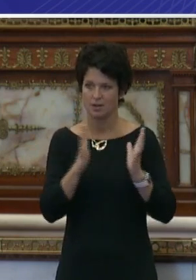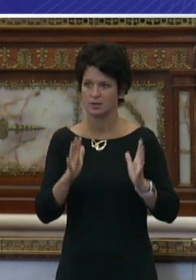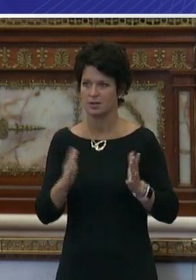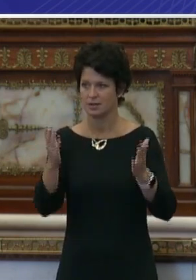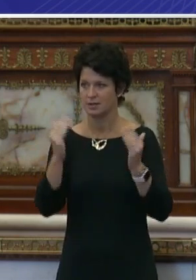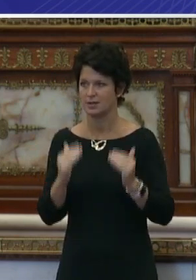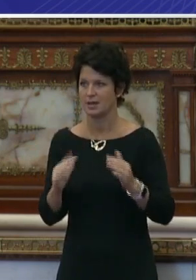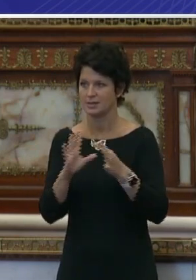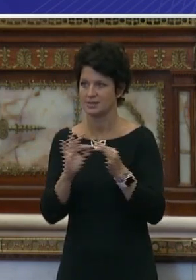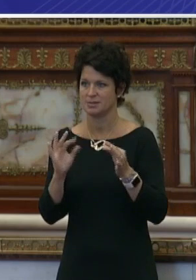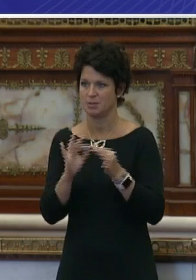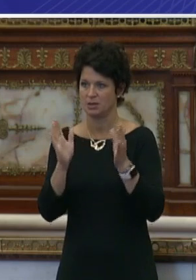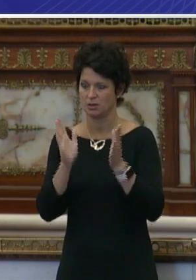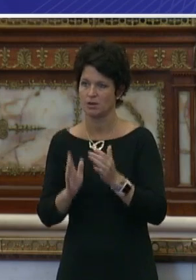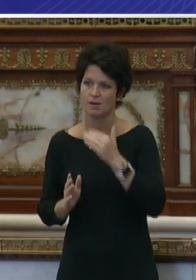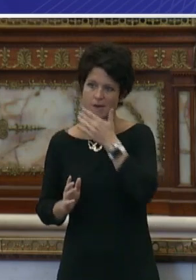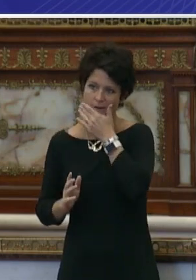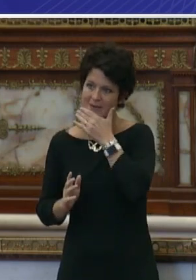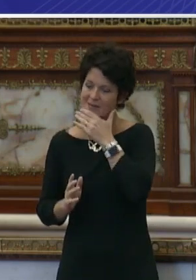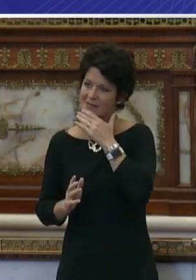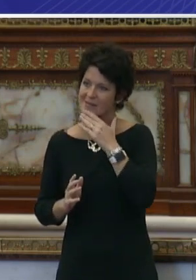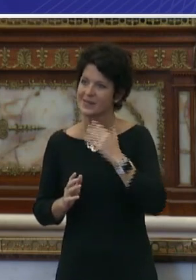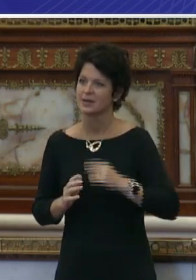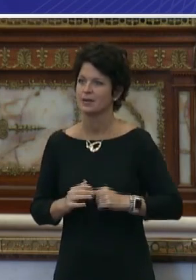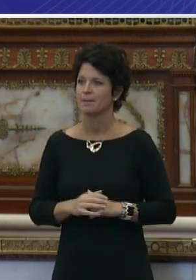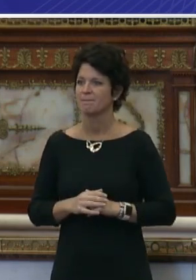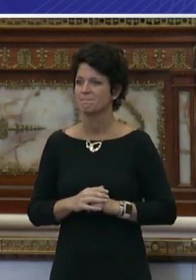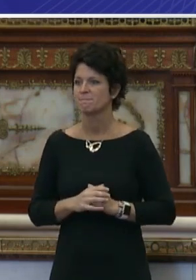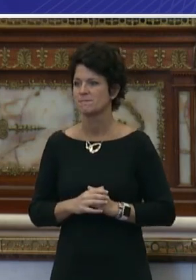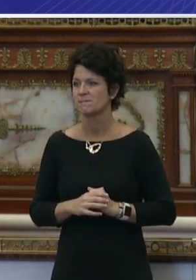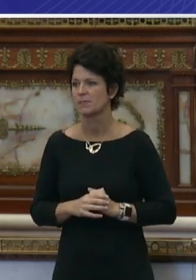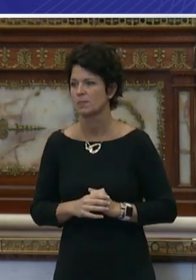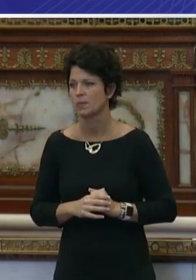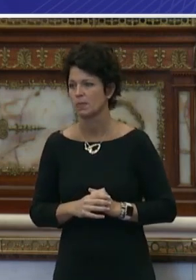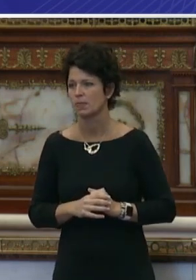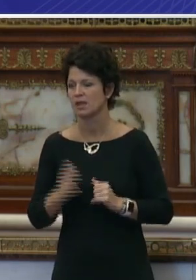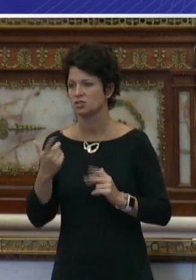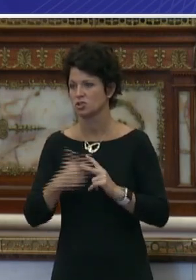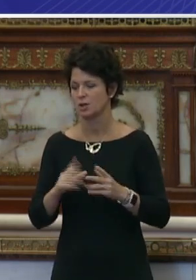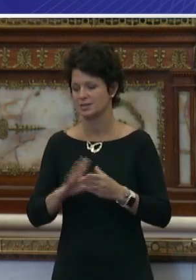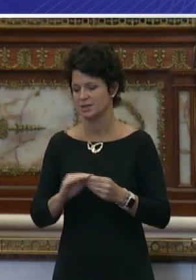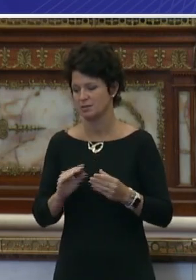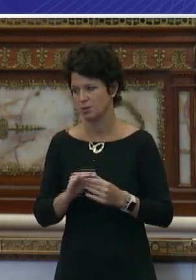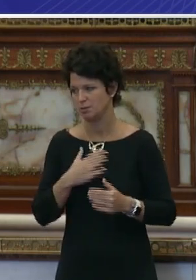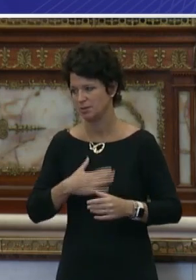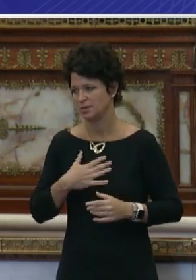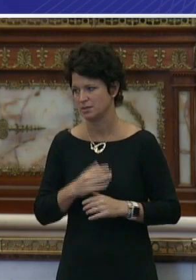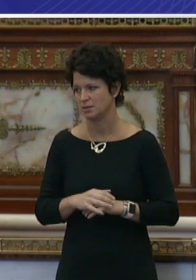have the absolutely. If we could have the next panelist state your name for the record and begin your testimony.